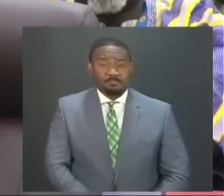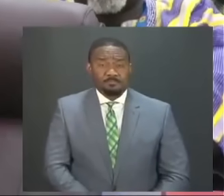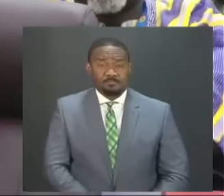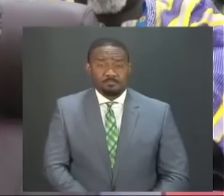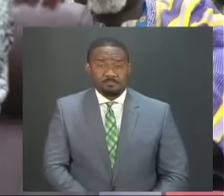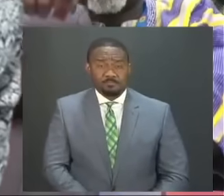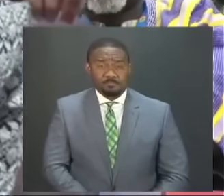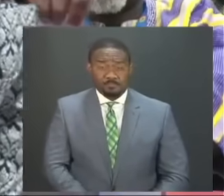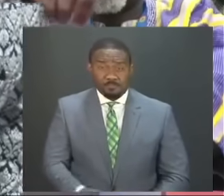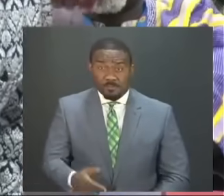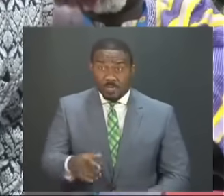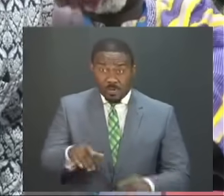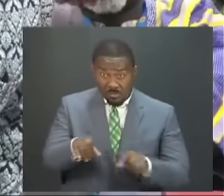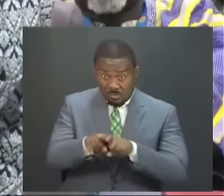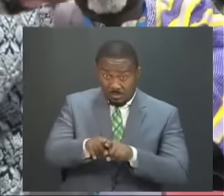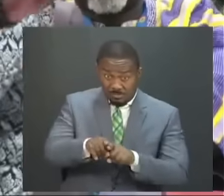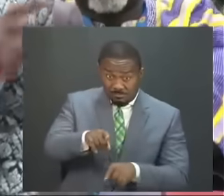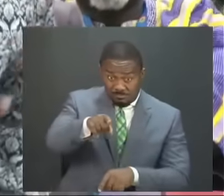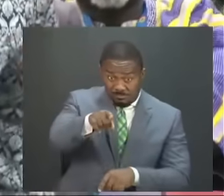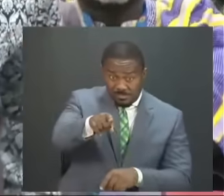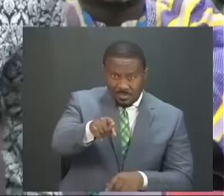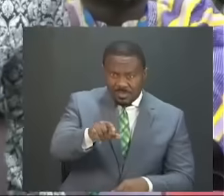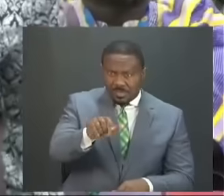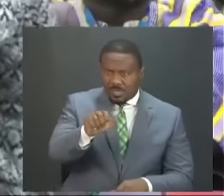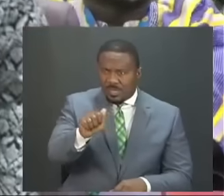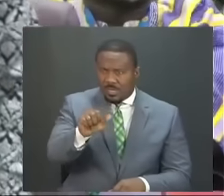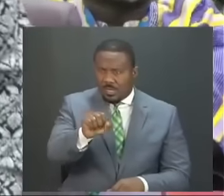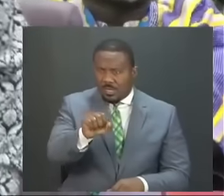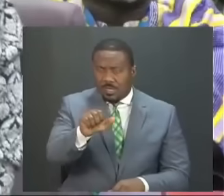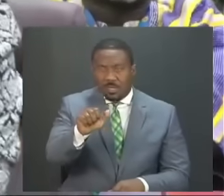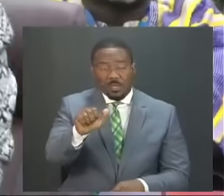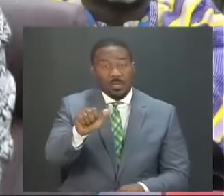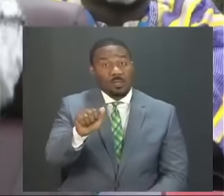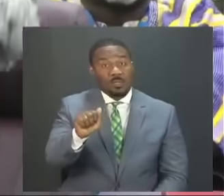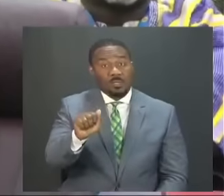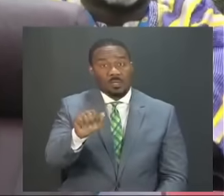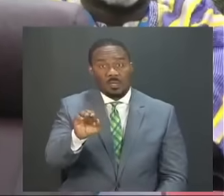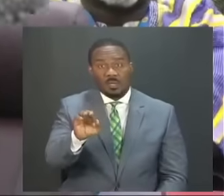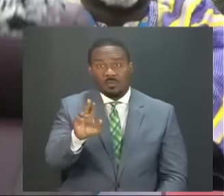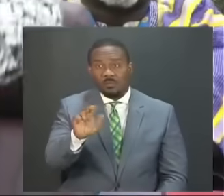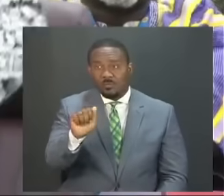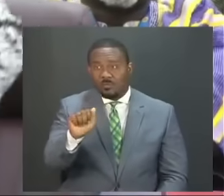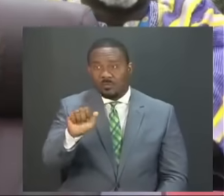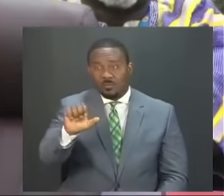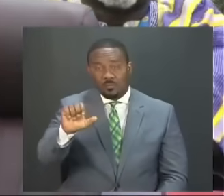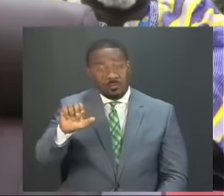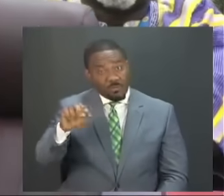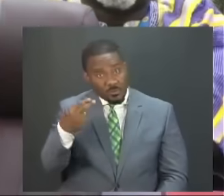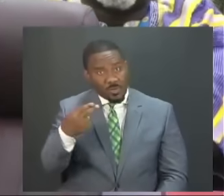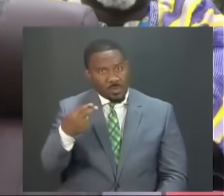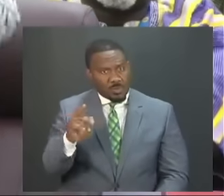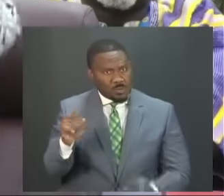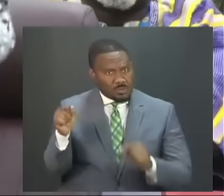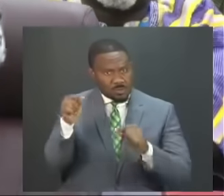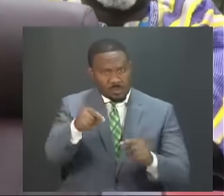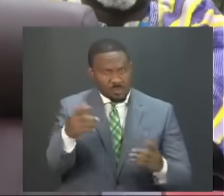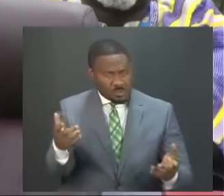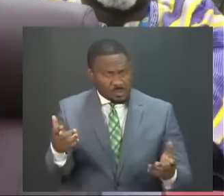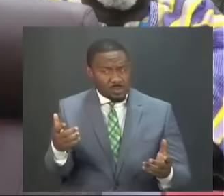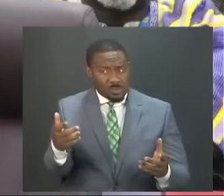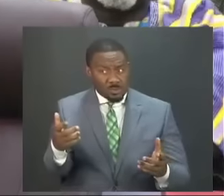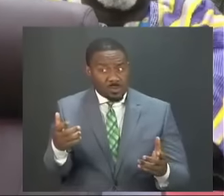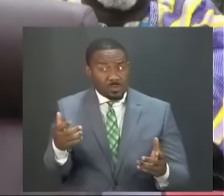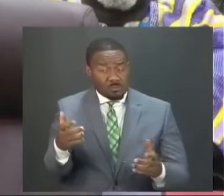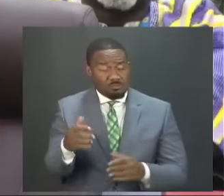our own brother Asefua went to court. The court told him, Asefua versus Attorney General,